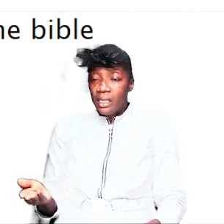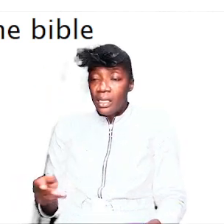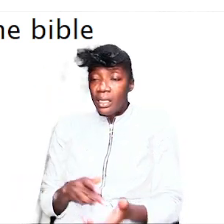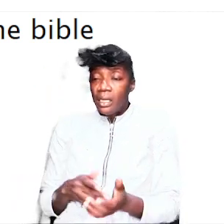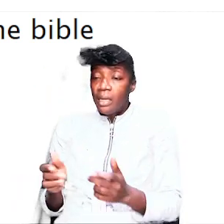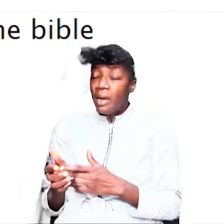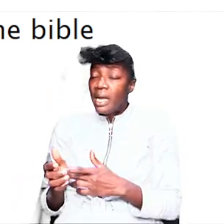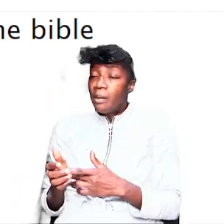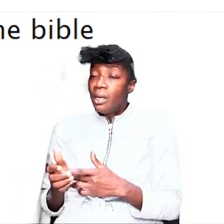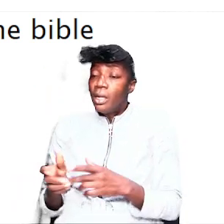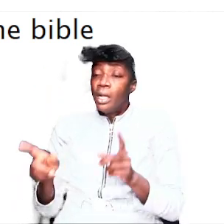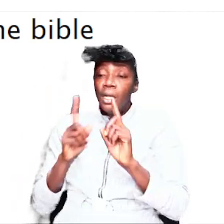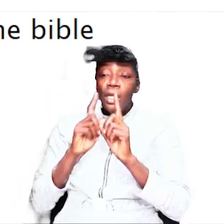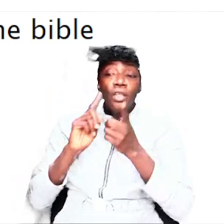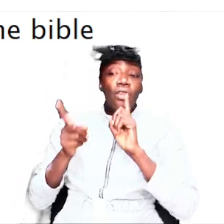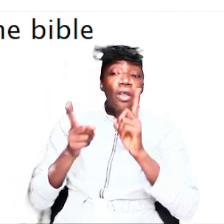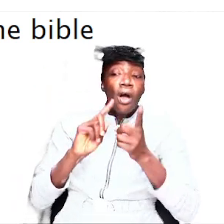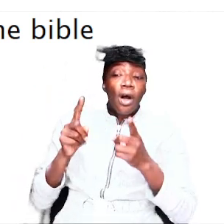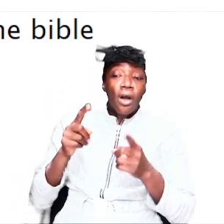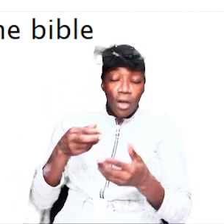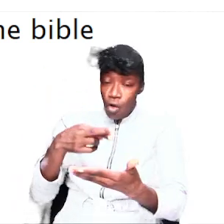one.